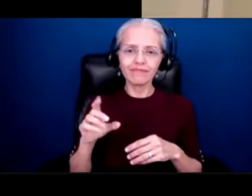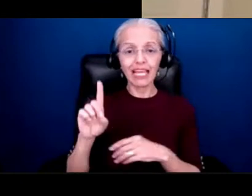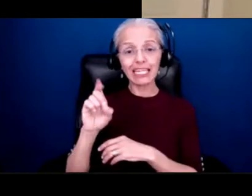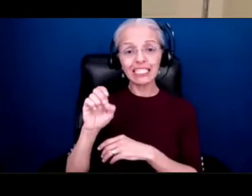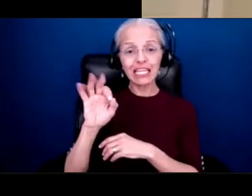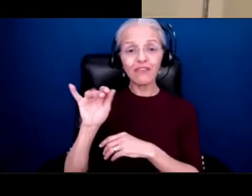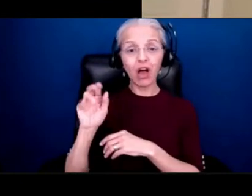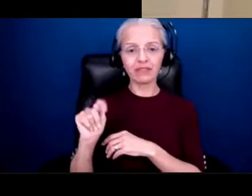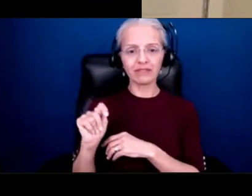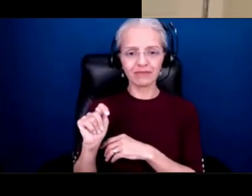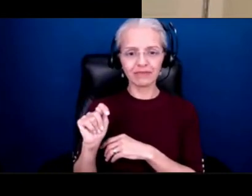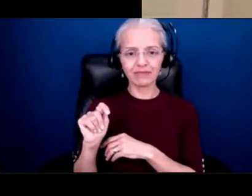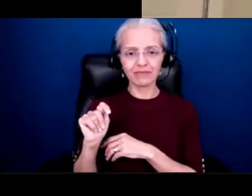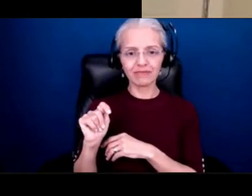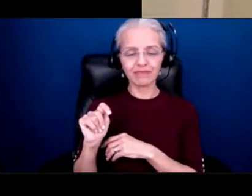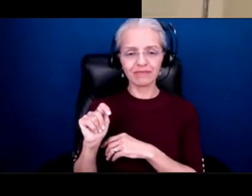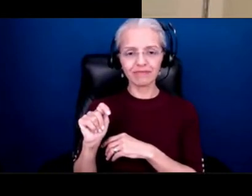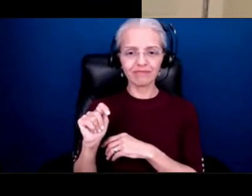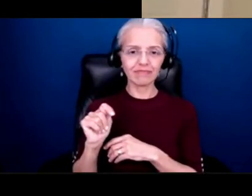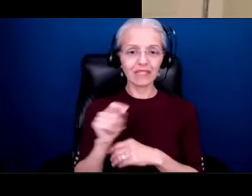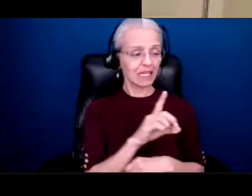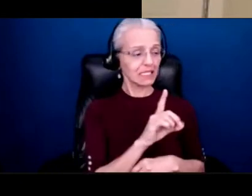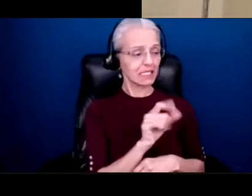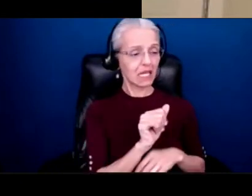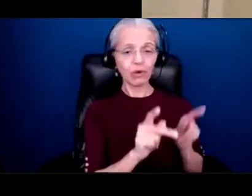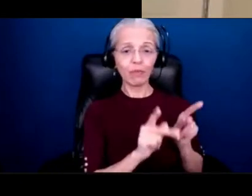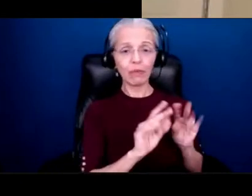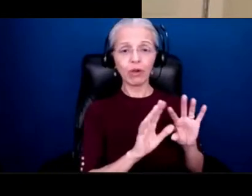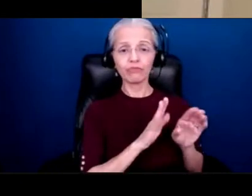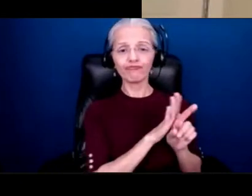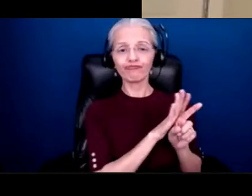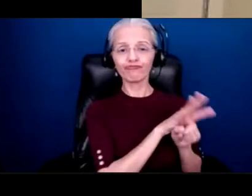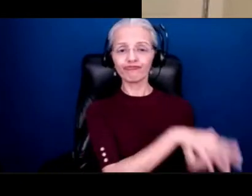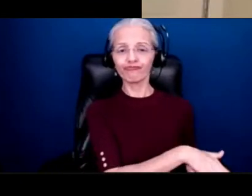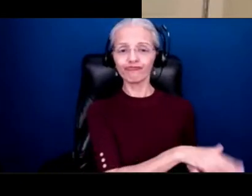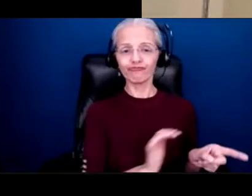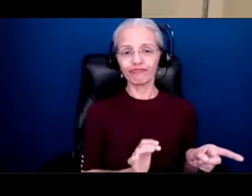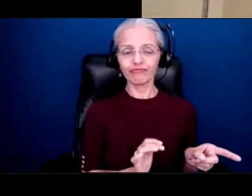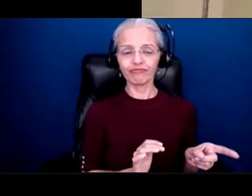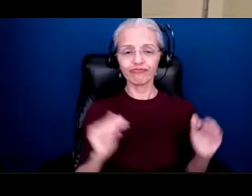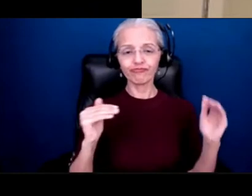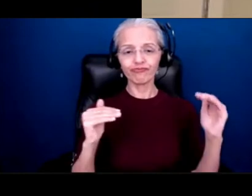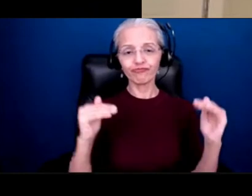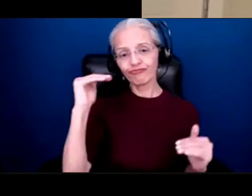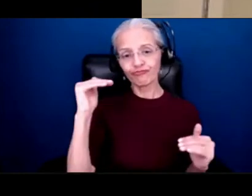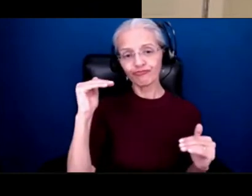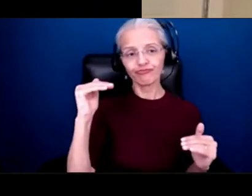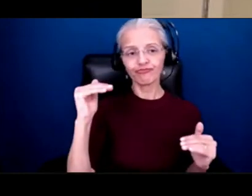I think not disabled people are the default. They just see the way